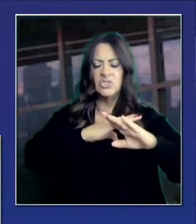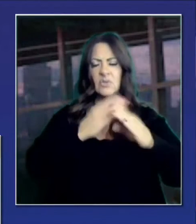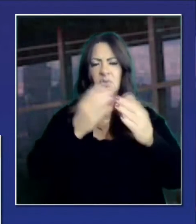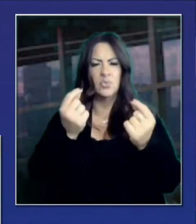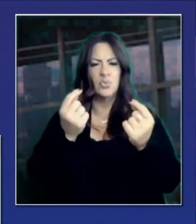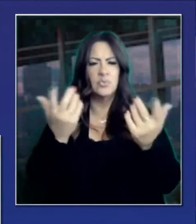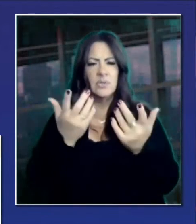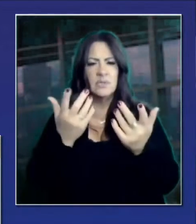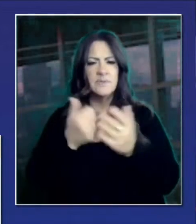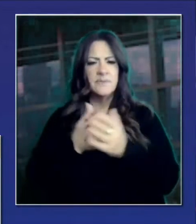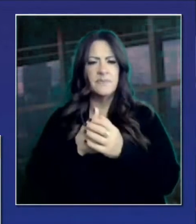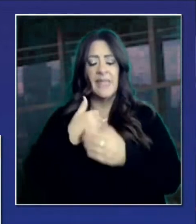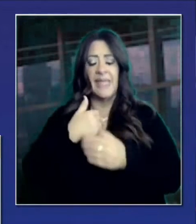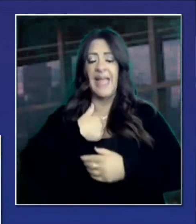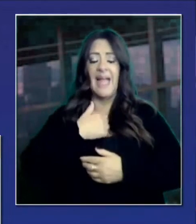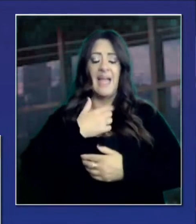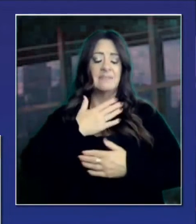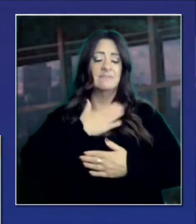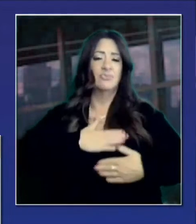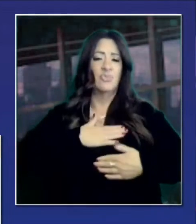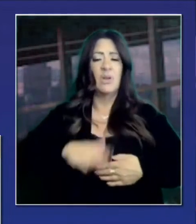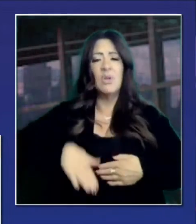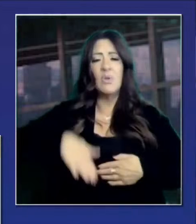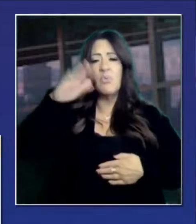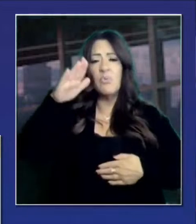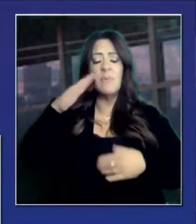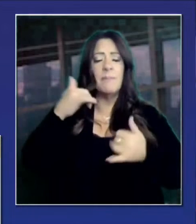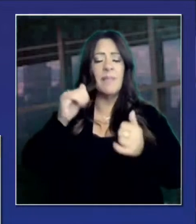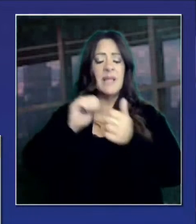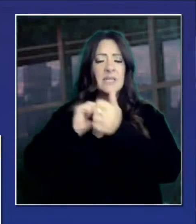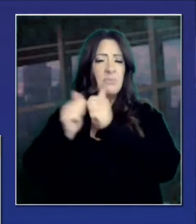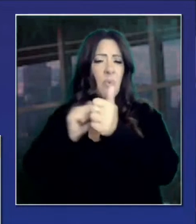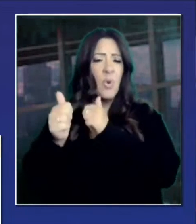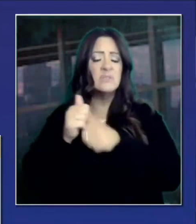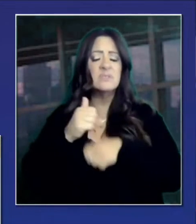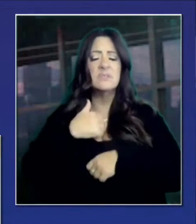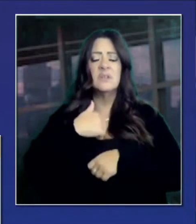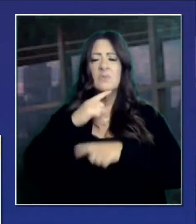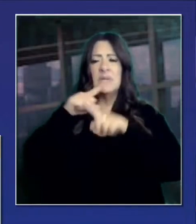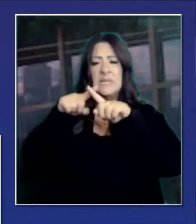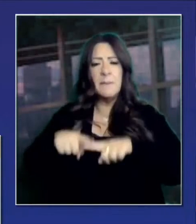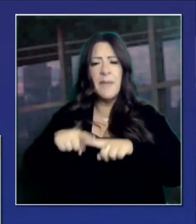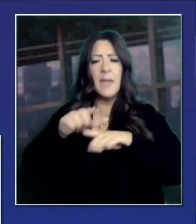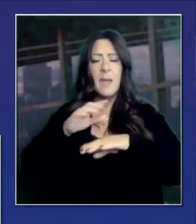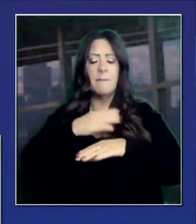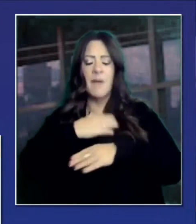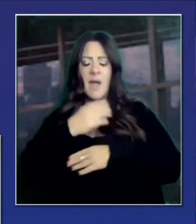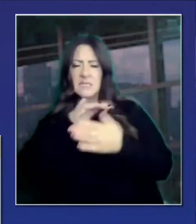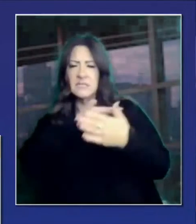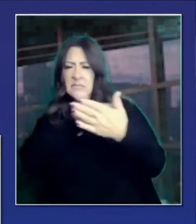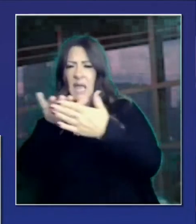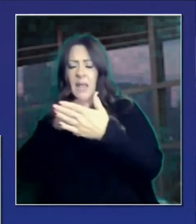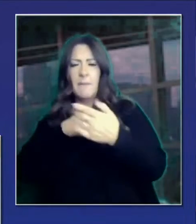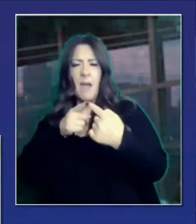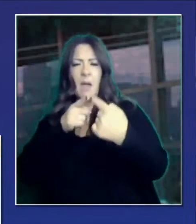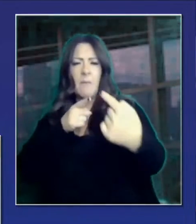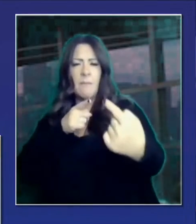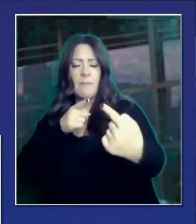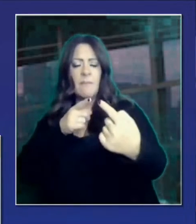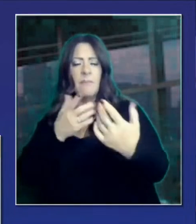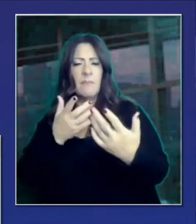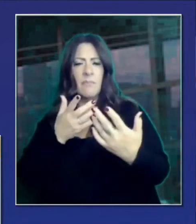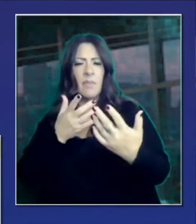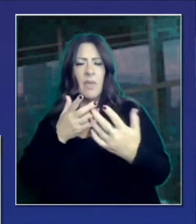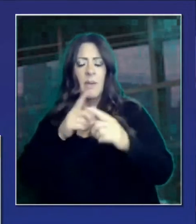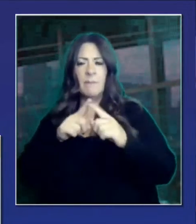up and played sports my entire life, really depended on trying to understand my opponent. We have an opponent we've never seen